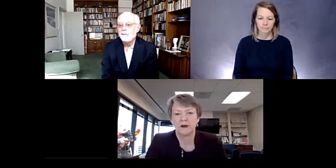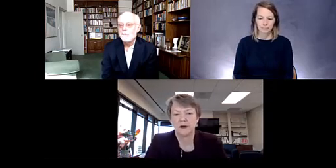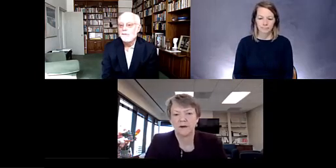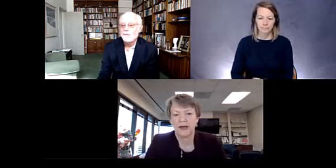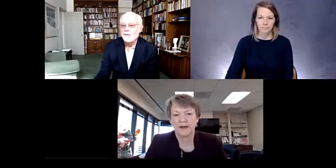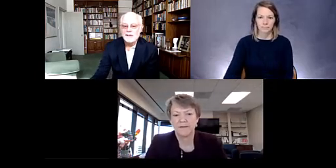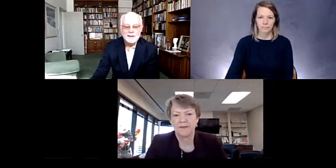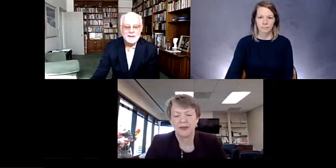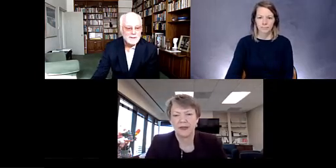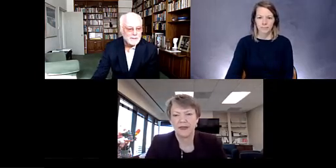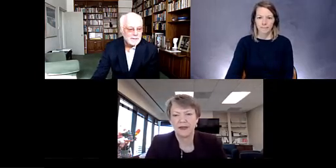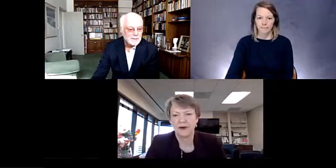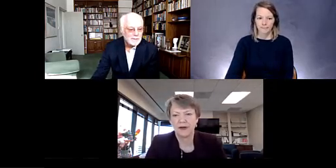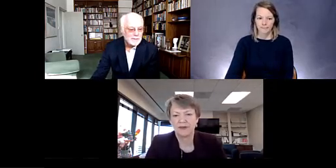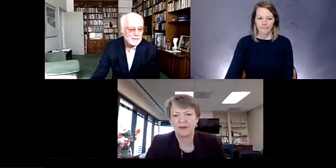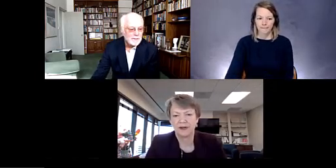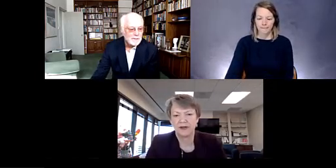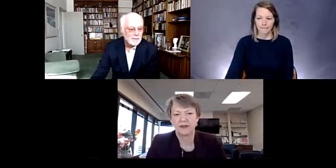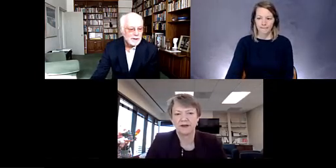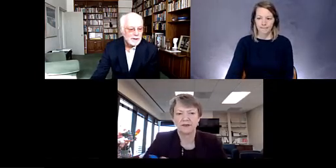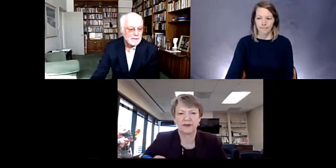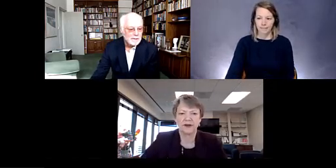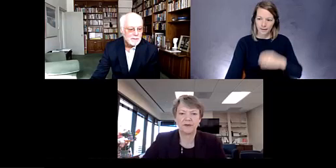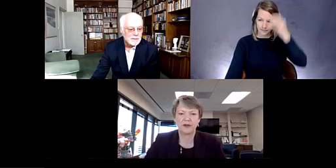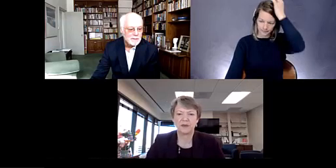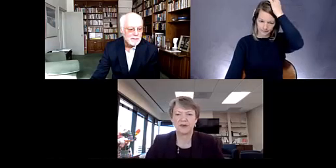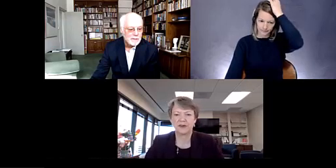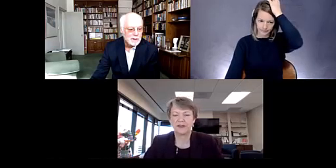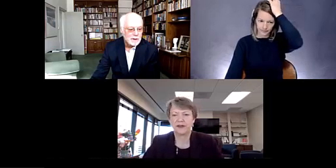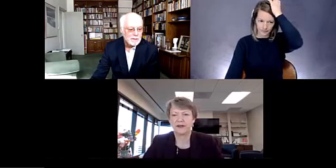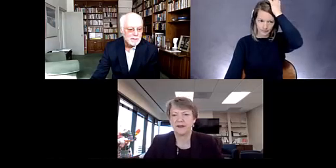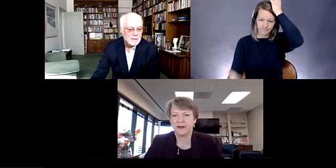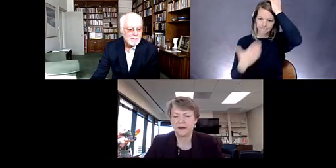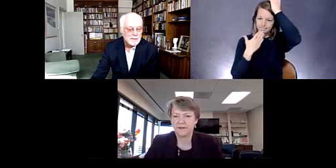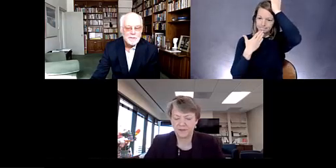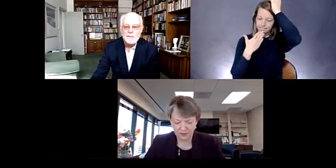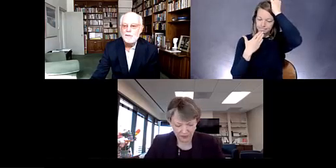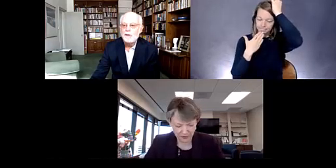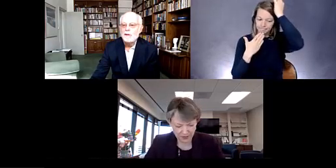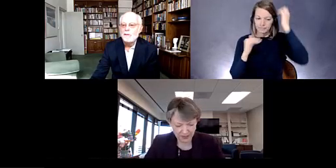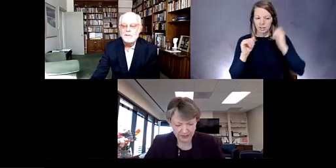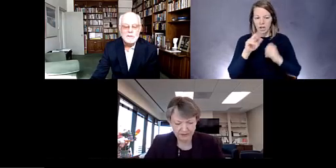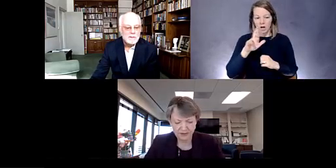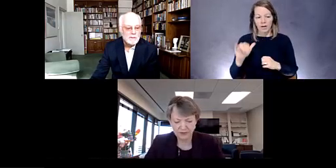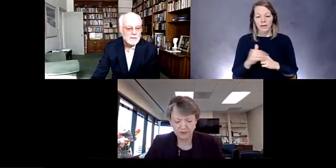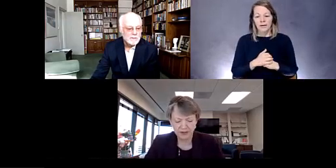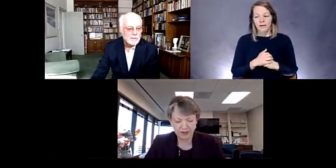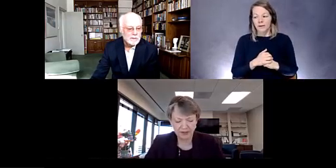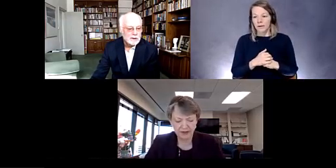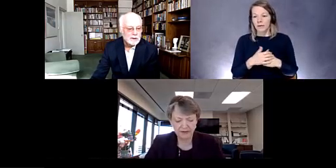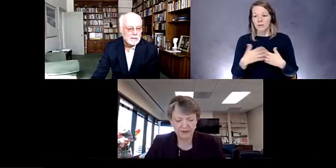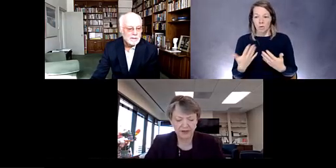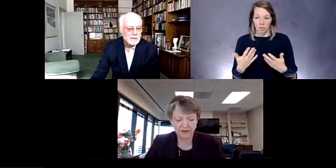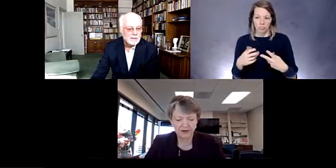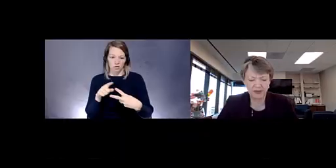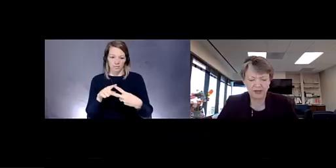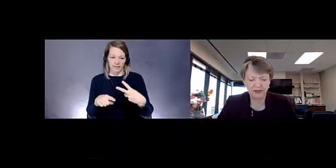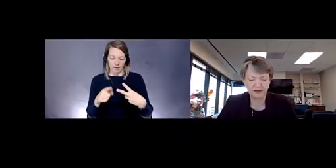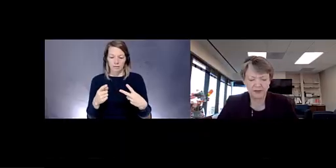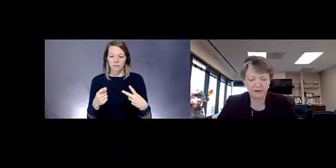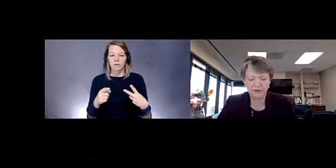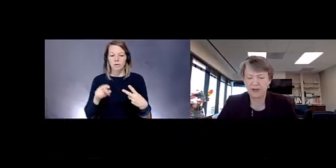Thank you. Okay. Thank you very much there, Jerry. We appreciate that. So again, two big things going